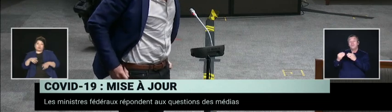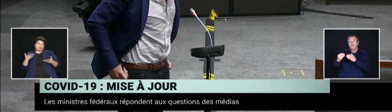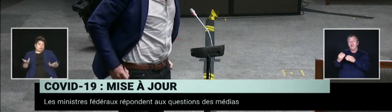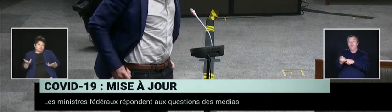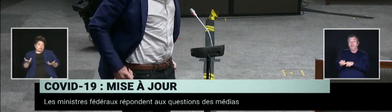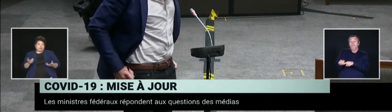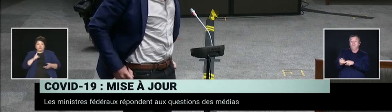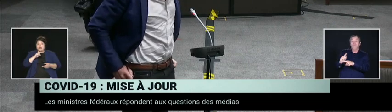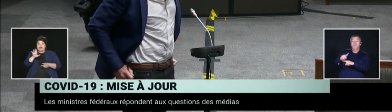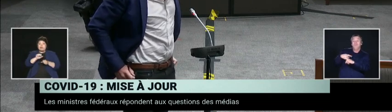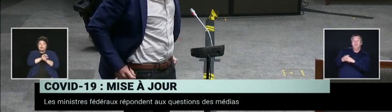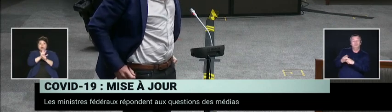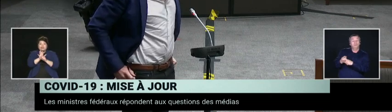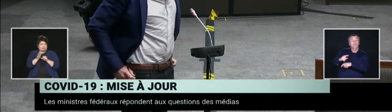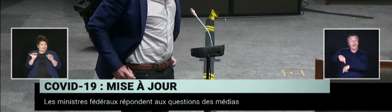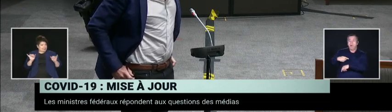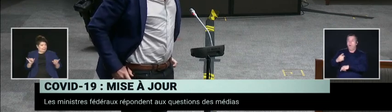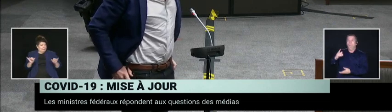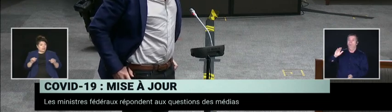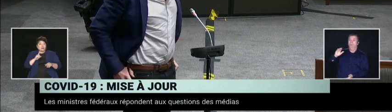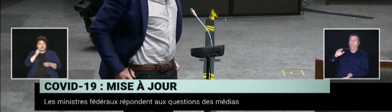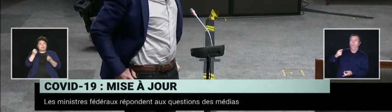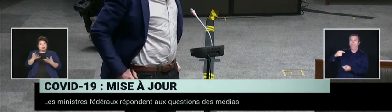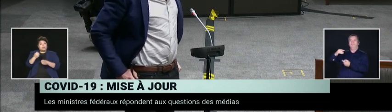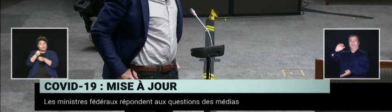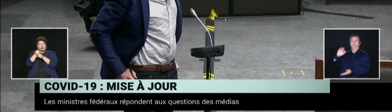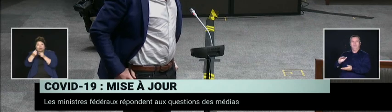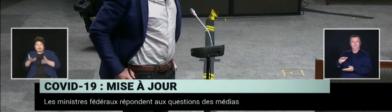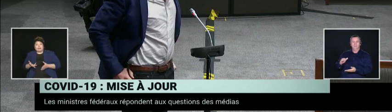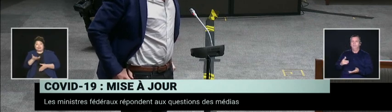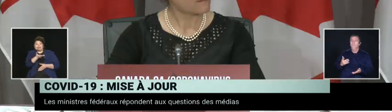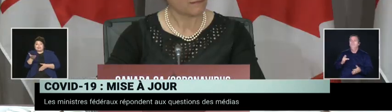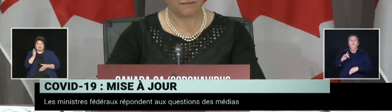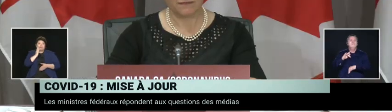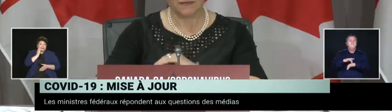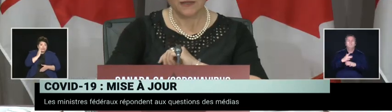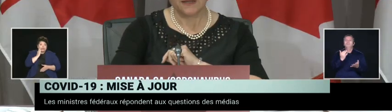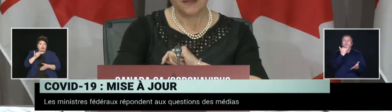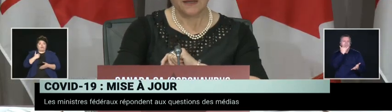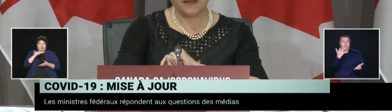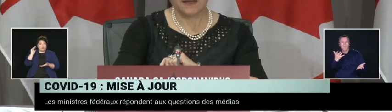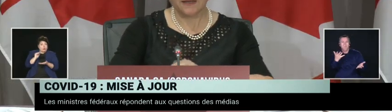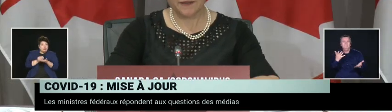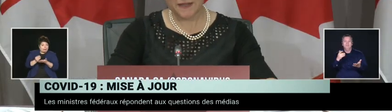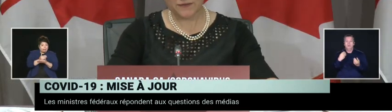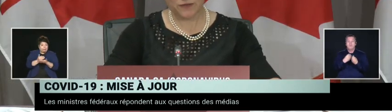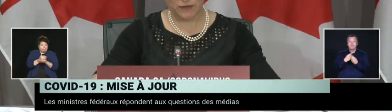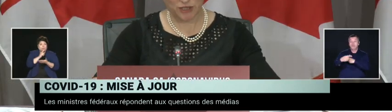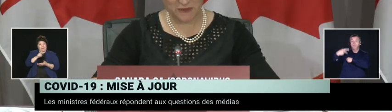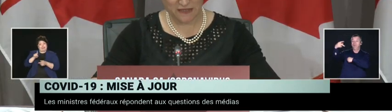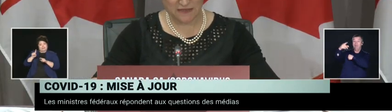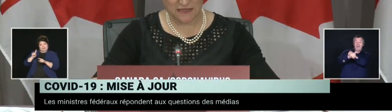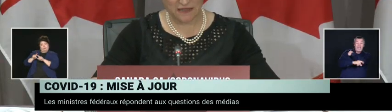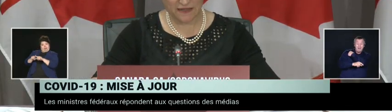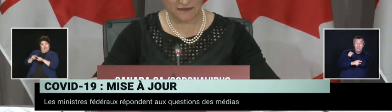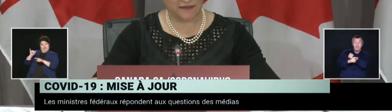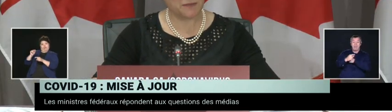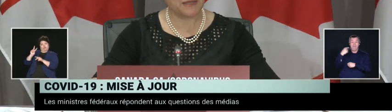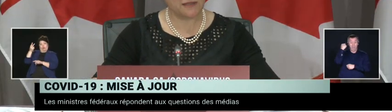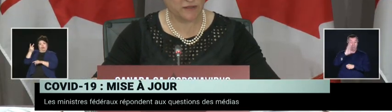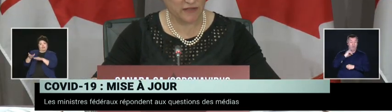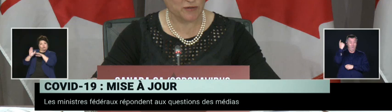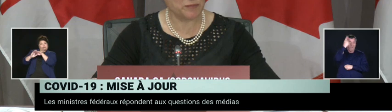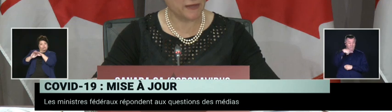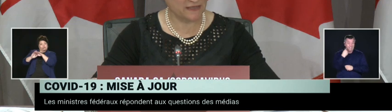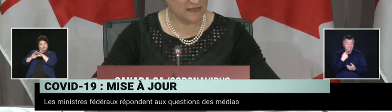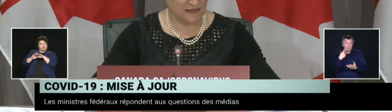are racialized and low-income Canadians, have been relying on that money to get through this period of time? Thanks for the question, Mackenzie. And let